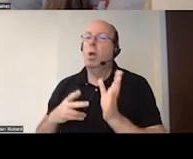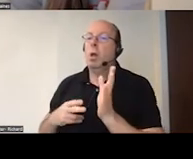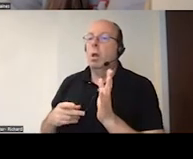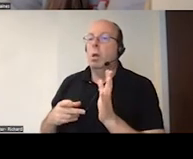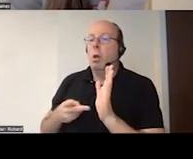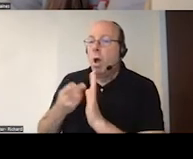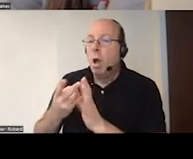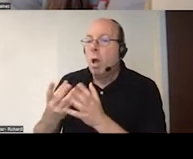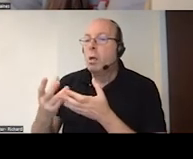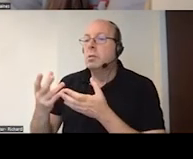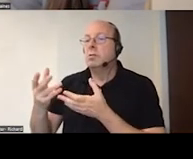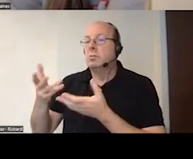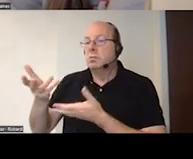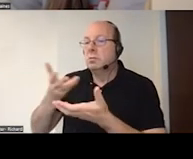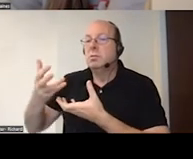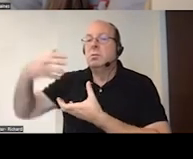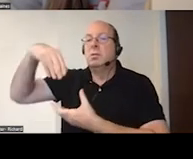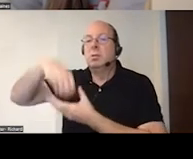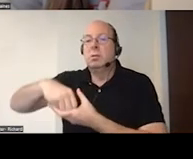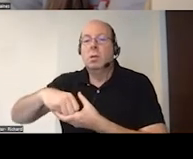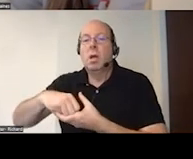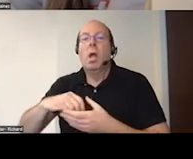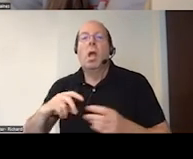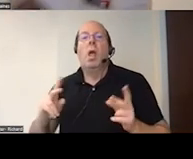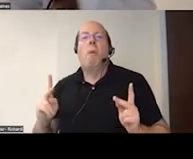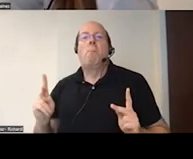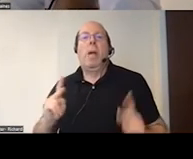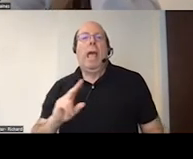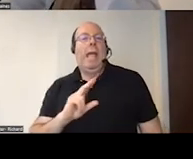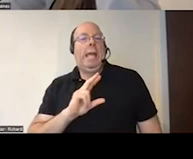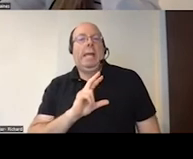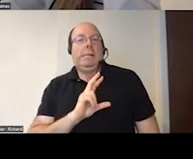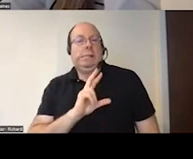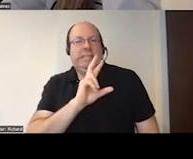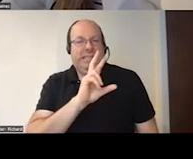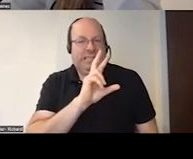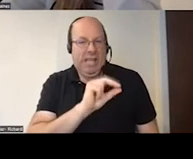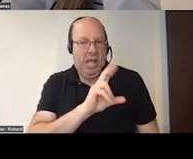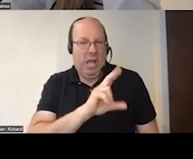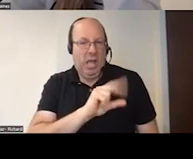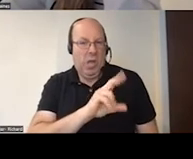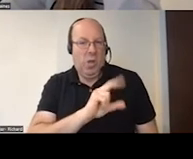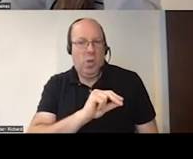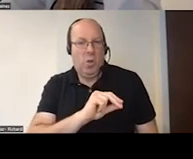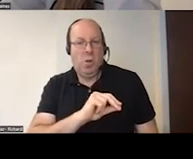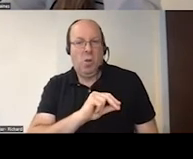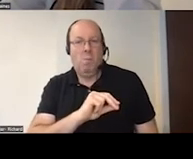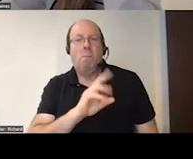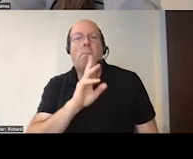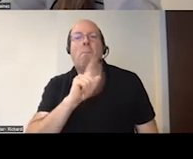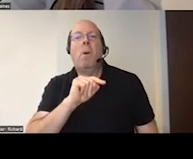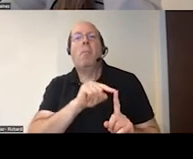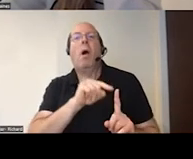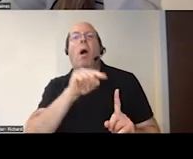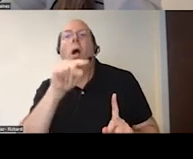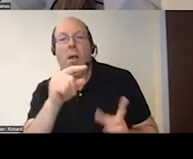someone, a lot of the time, even if people choose not to buy it still, for me, at least, sometimes they'll buy something else, or